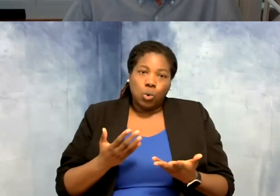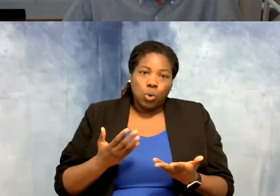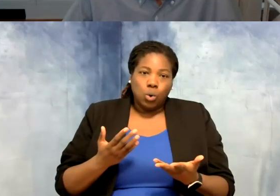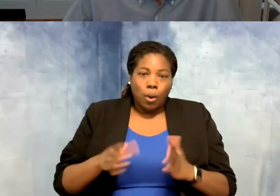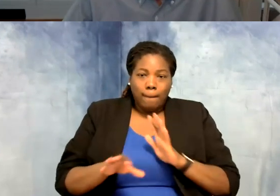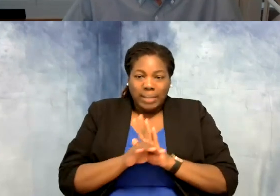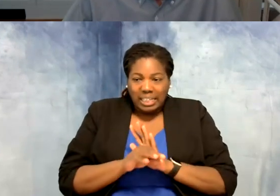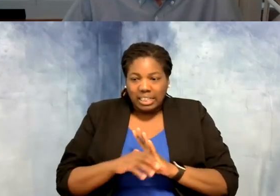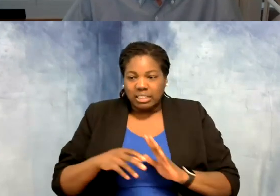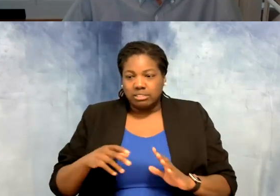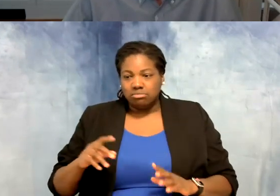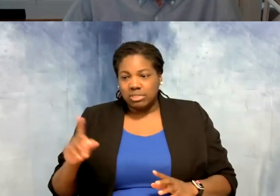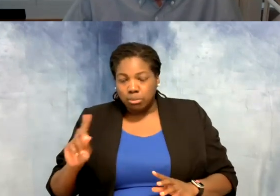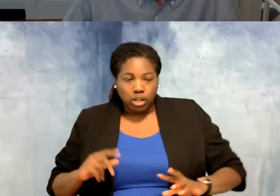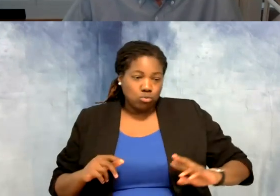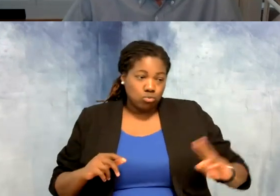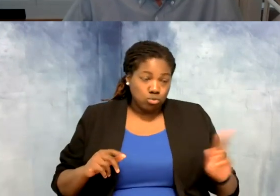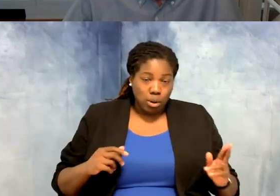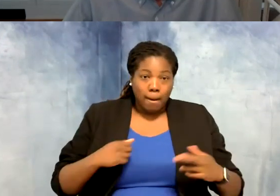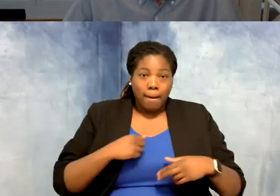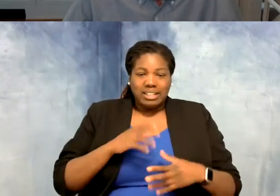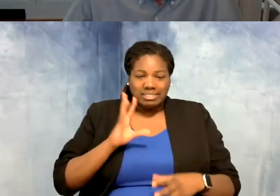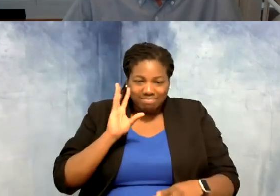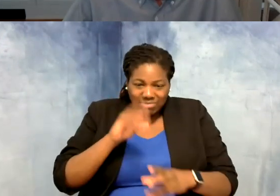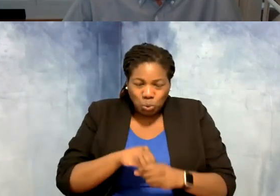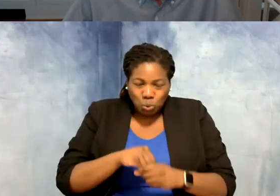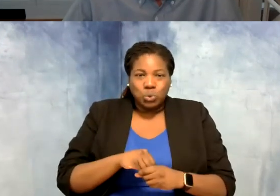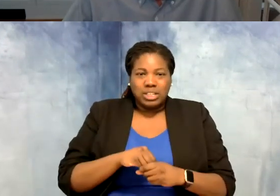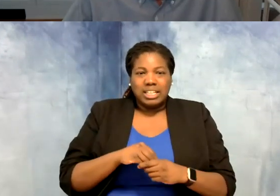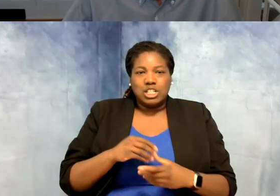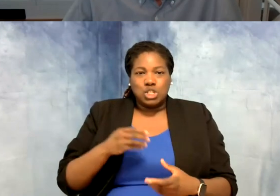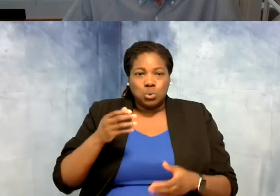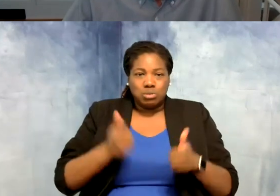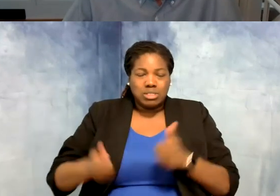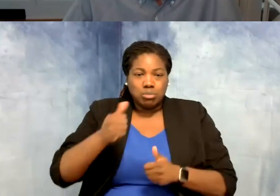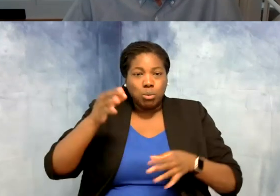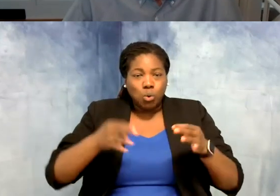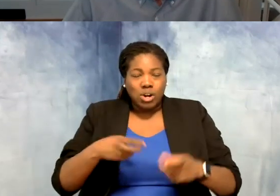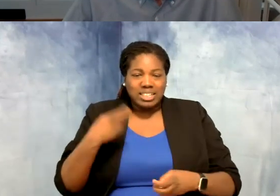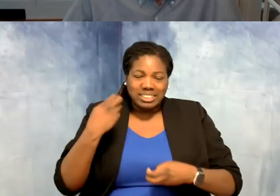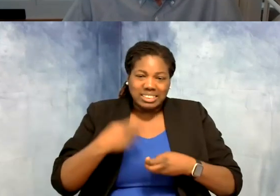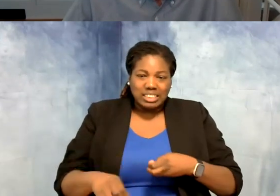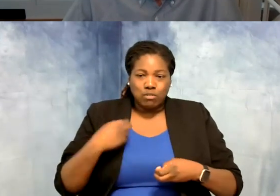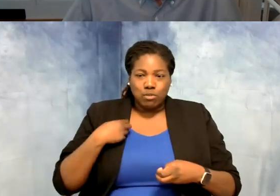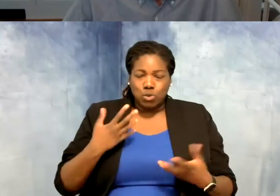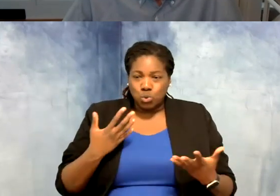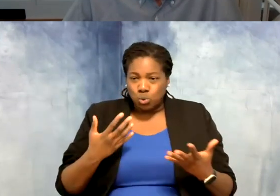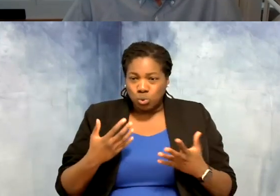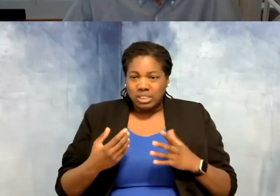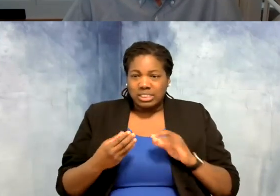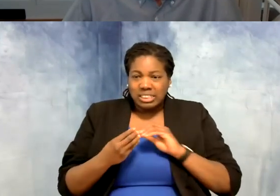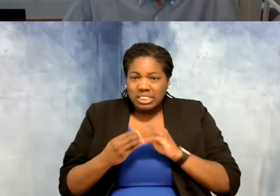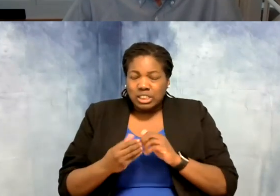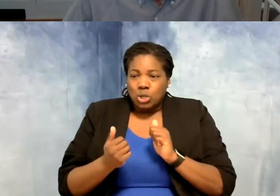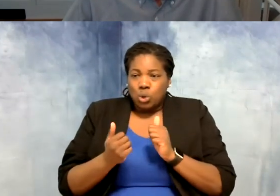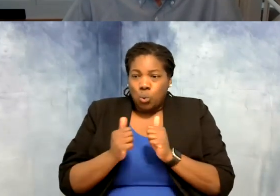kind of political partisanship making its way into the bench. And it's hard to argue against, especially as federal